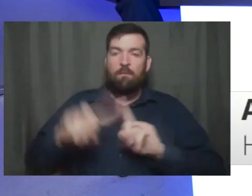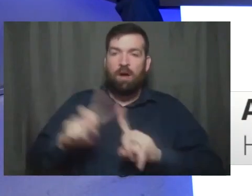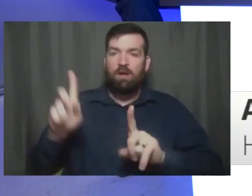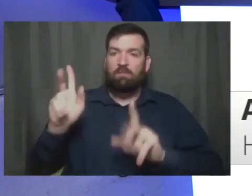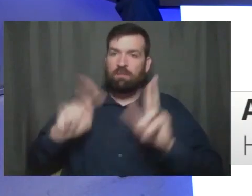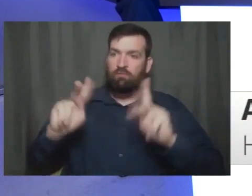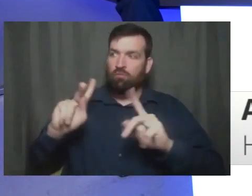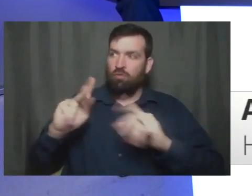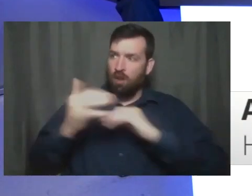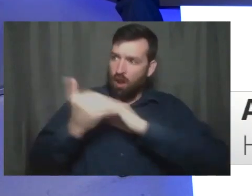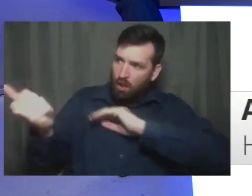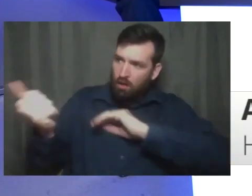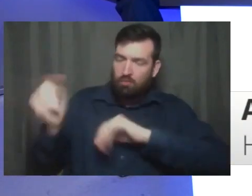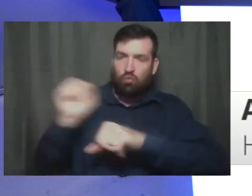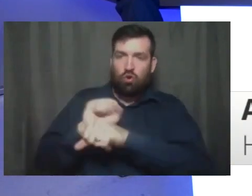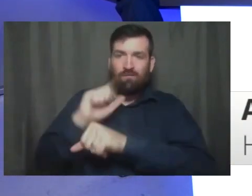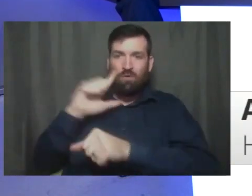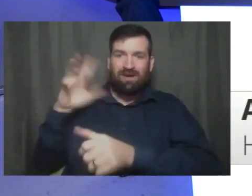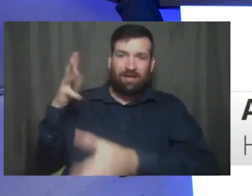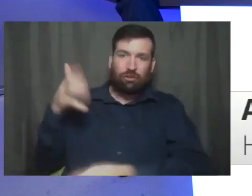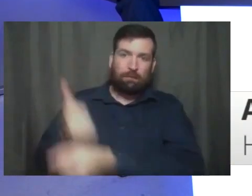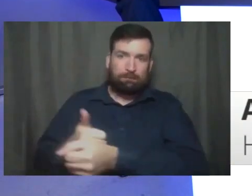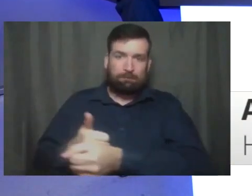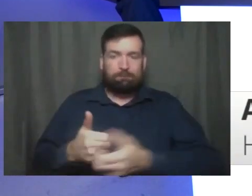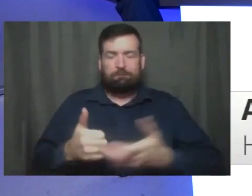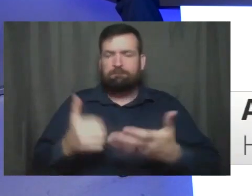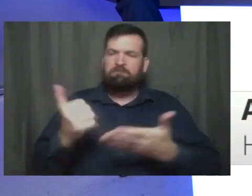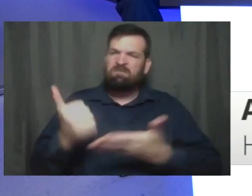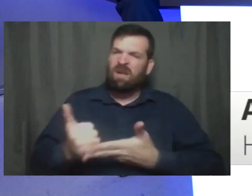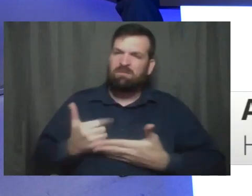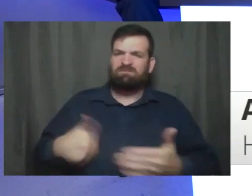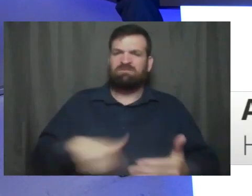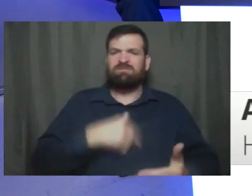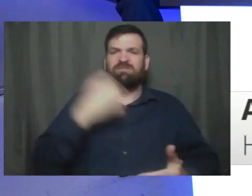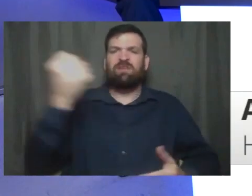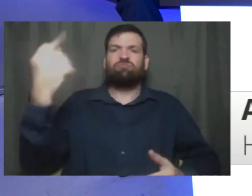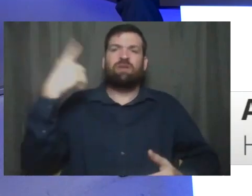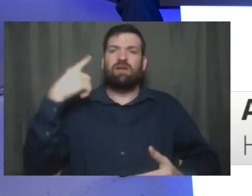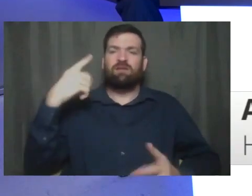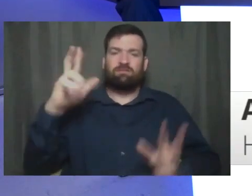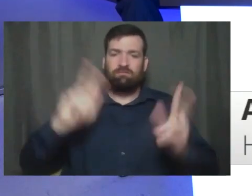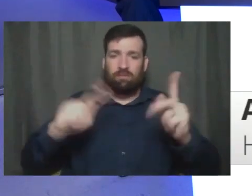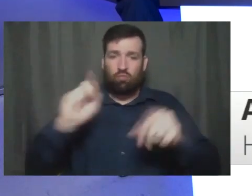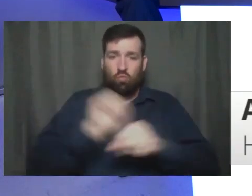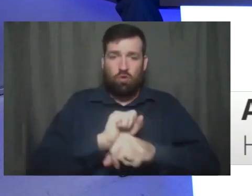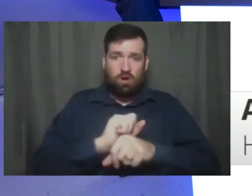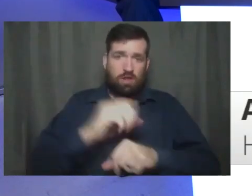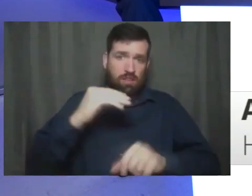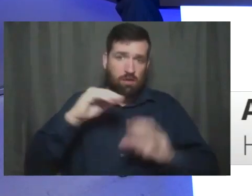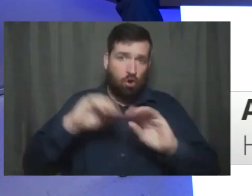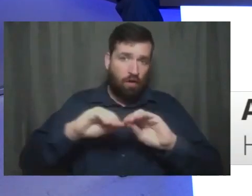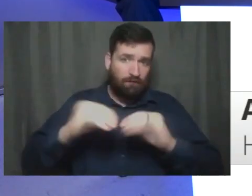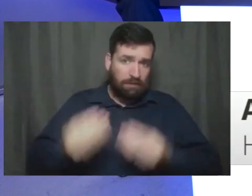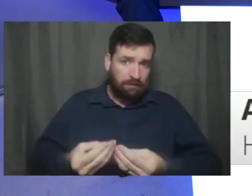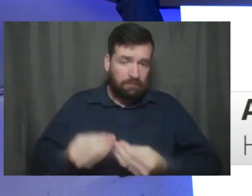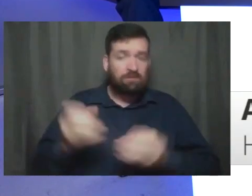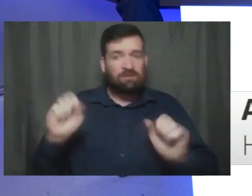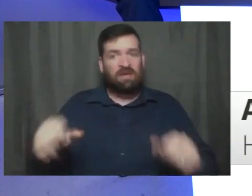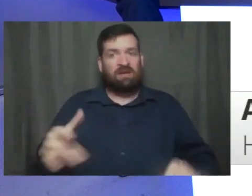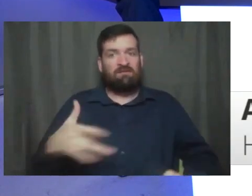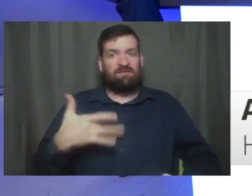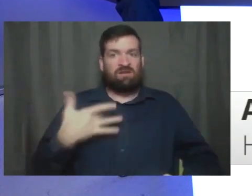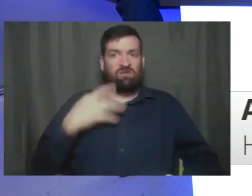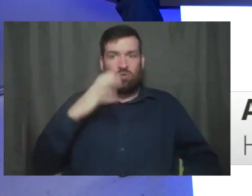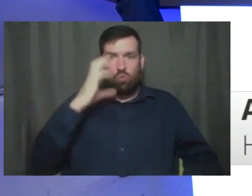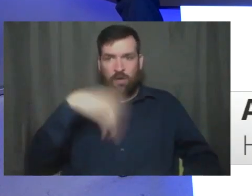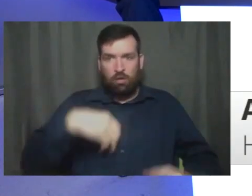catch up on things. So I've also just help us understand this balance between people working at the office, which can feel weird. You've got people in